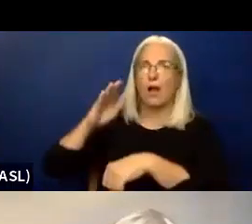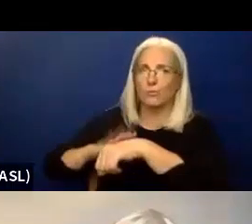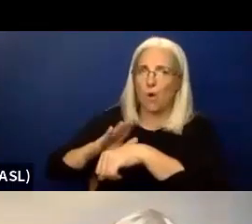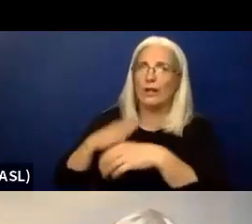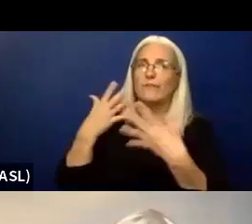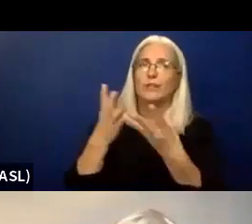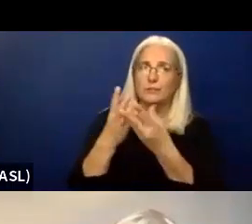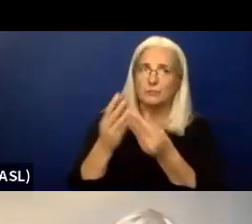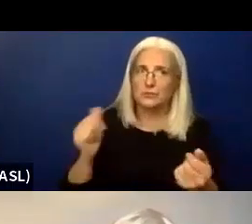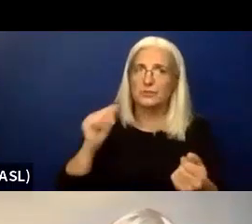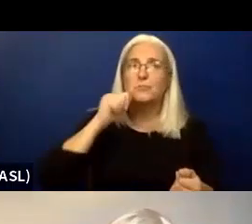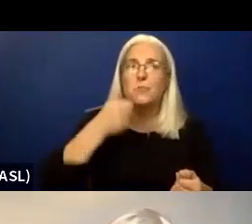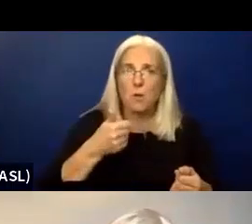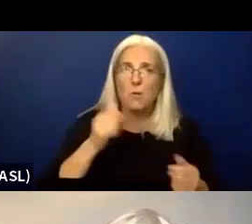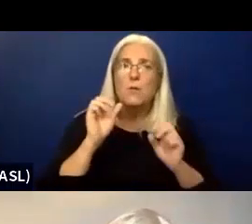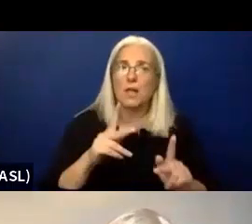any sense of